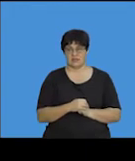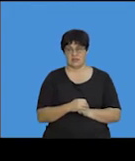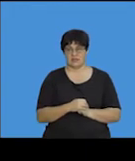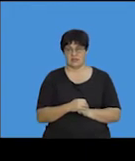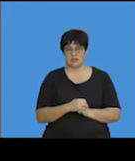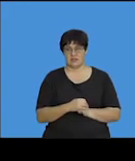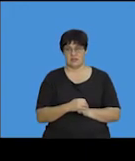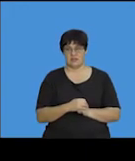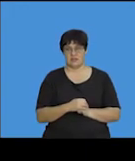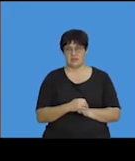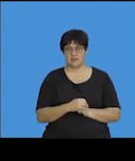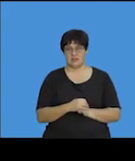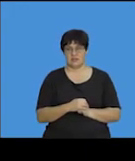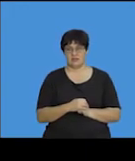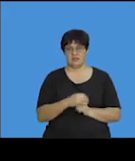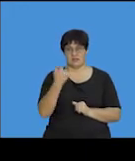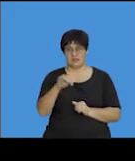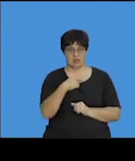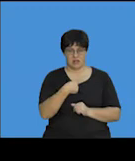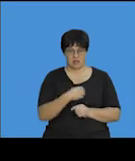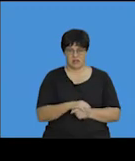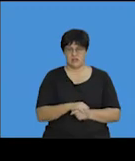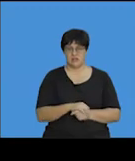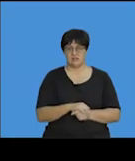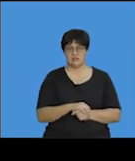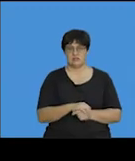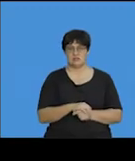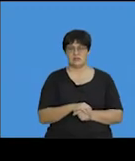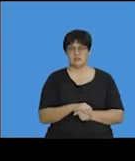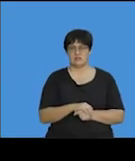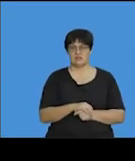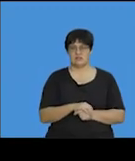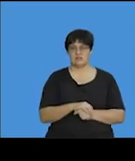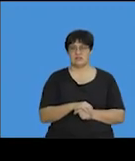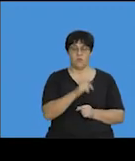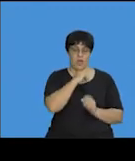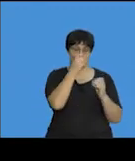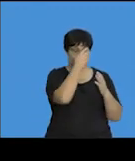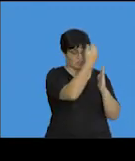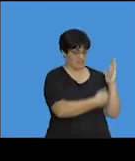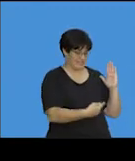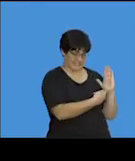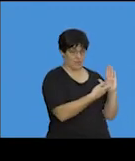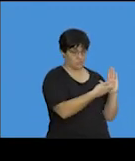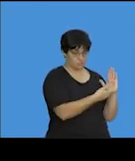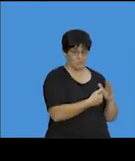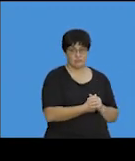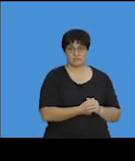delta t. I was about to write A. That's nonsense. This is why you look it up on your information sheet, by the